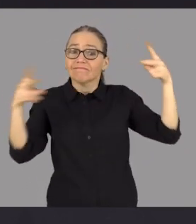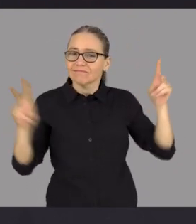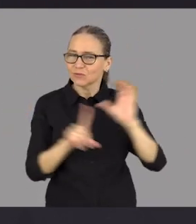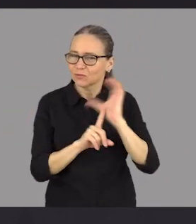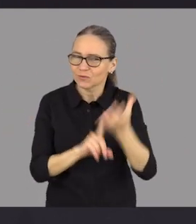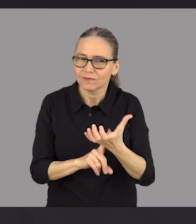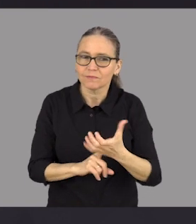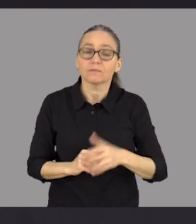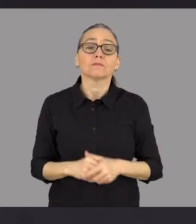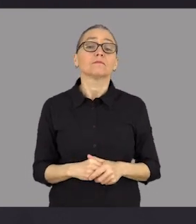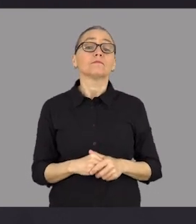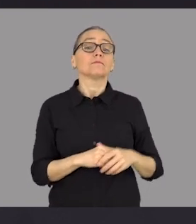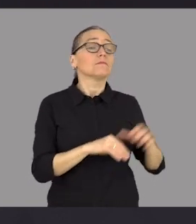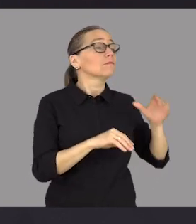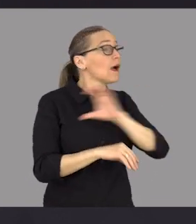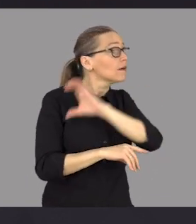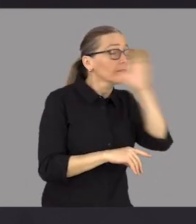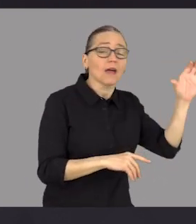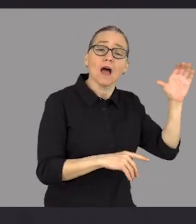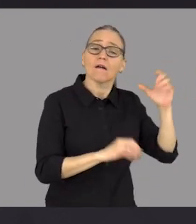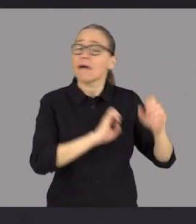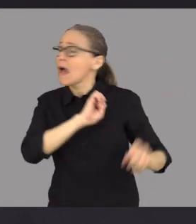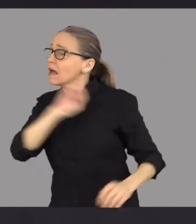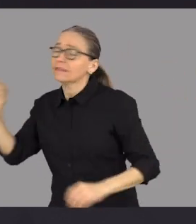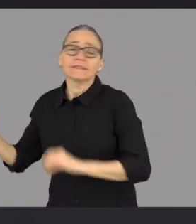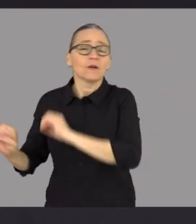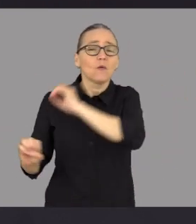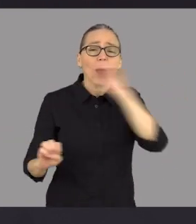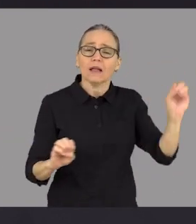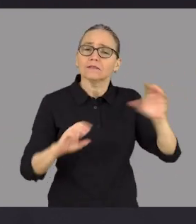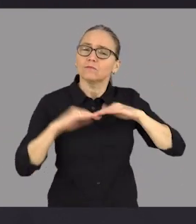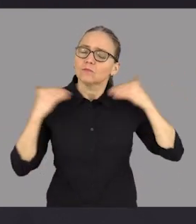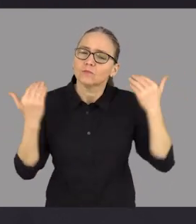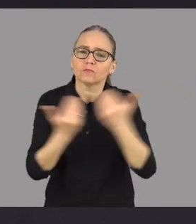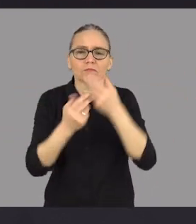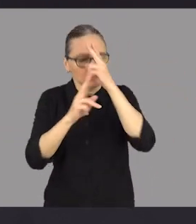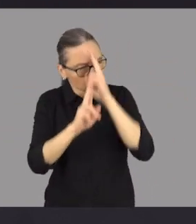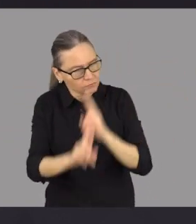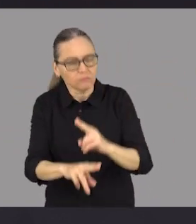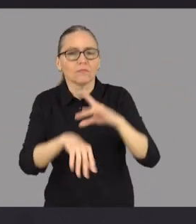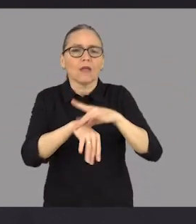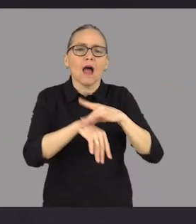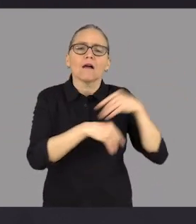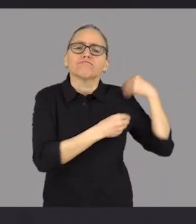to increasing my own understanding of local Indigenous peoples and their cultures.